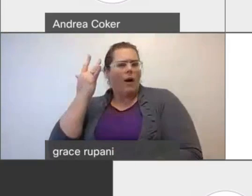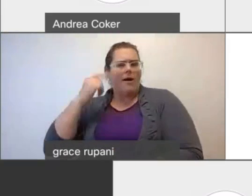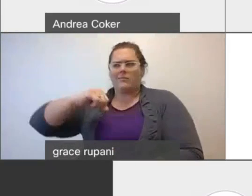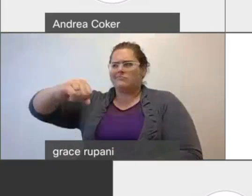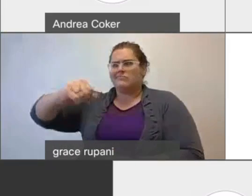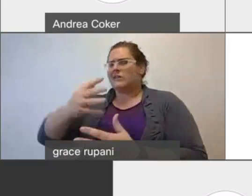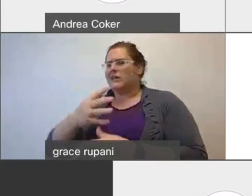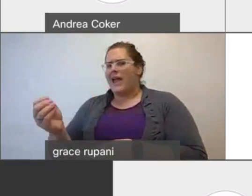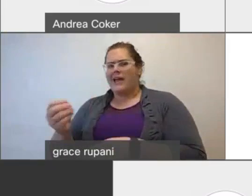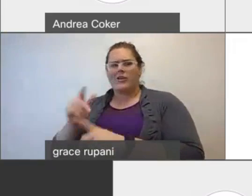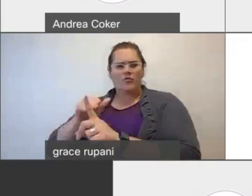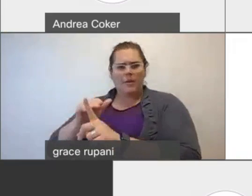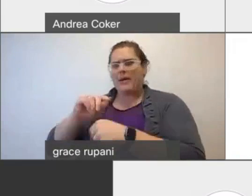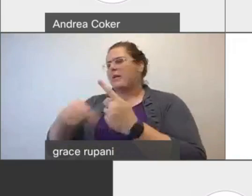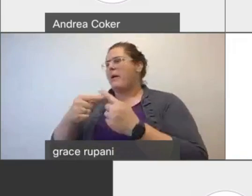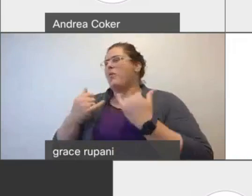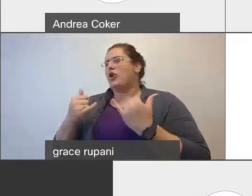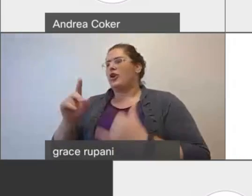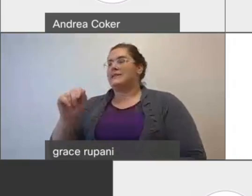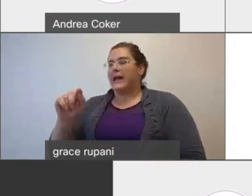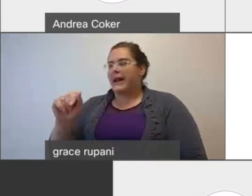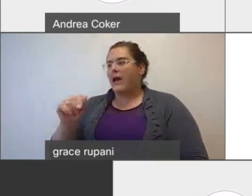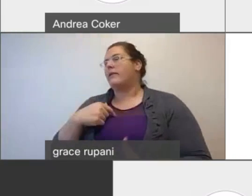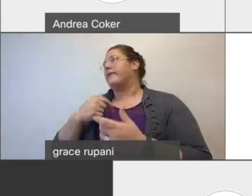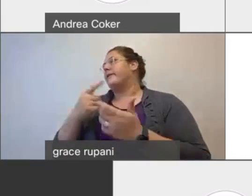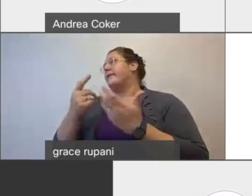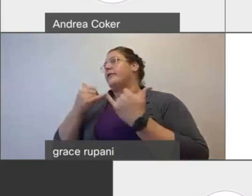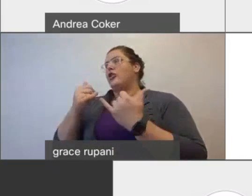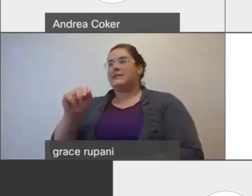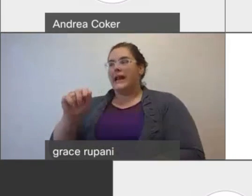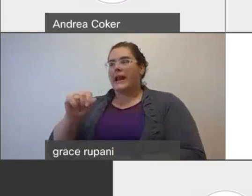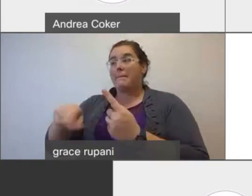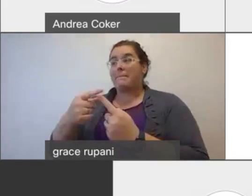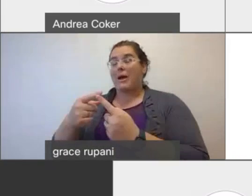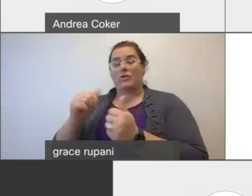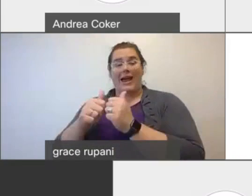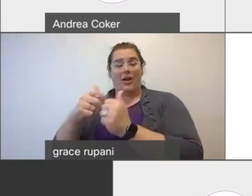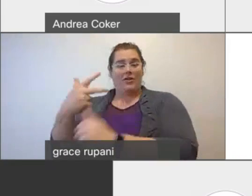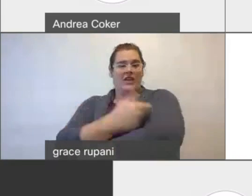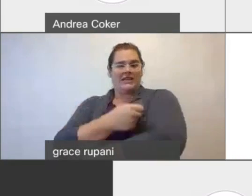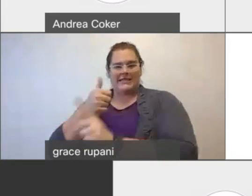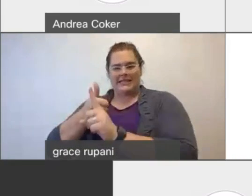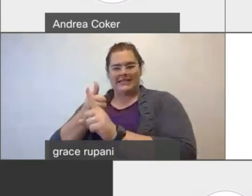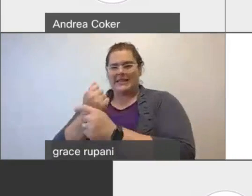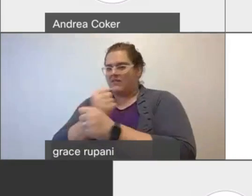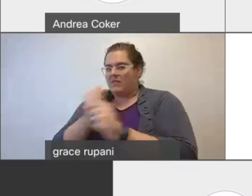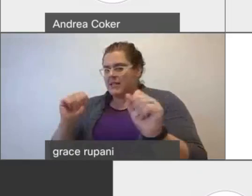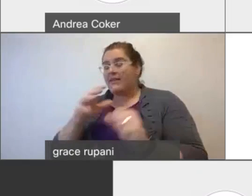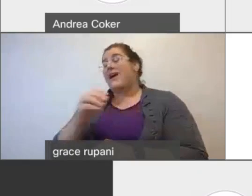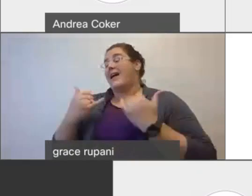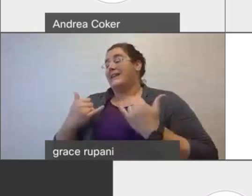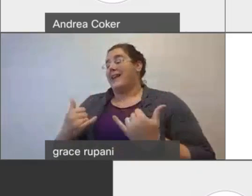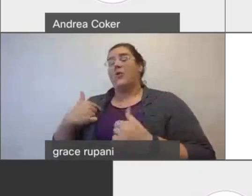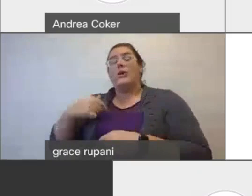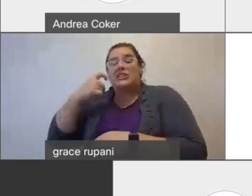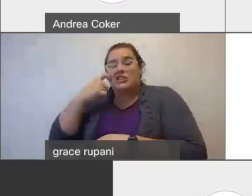vaccine, the current data on safety of the vaccine. And we've just recently begun adding discussion about the